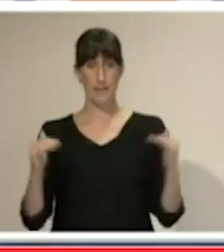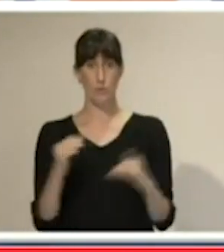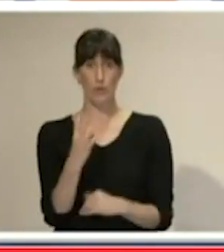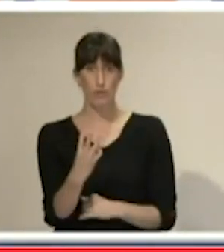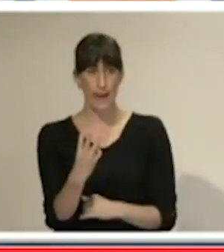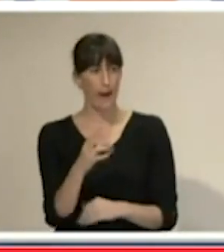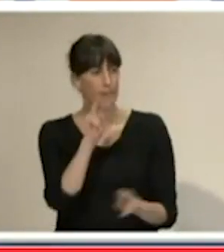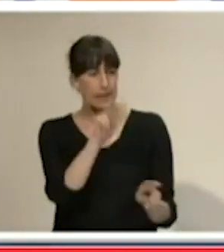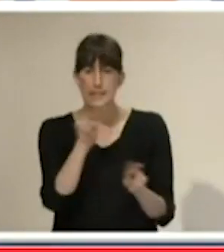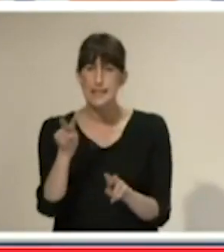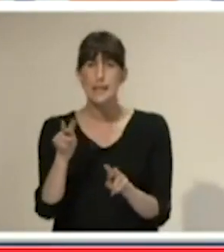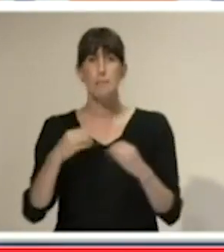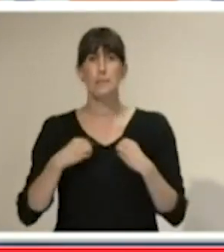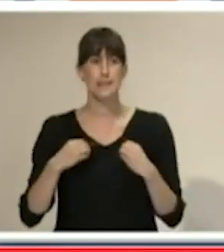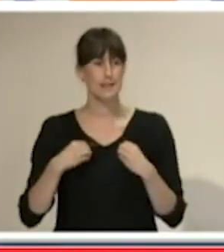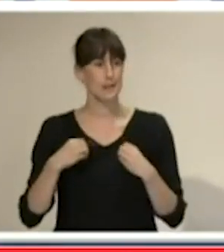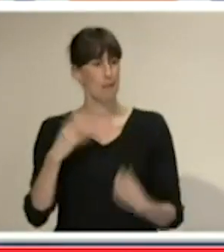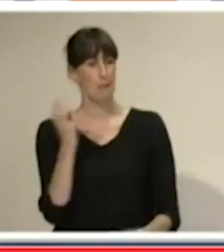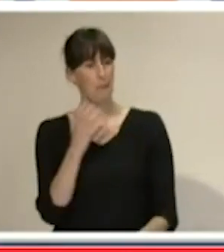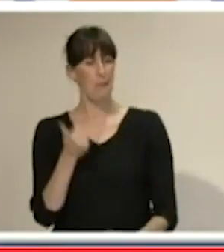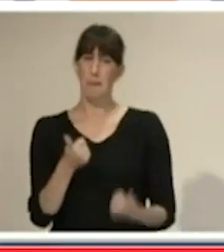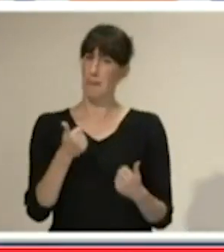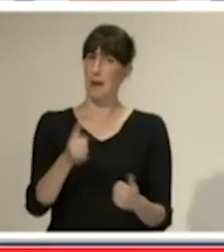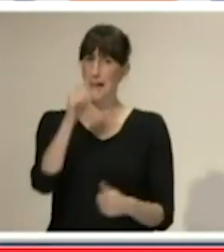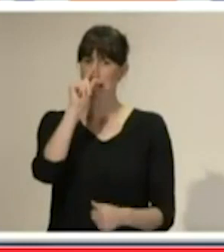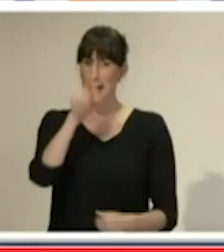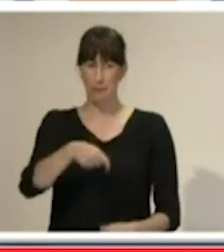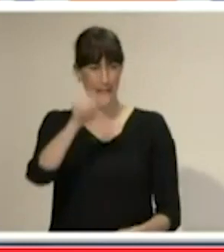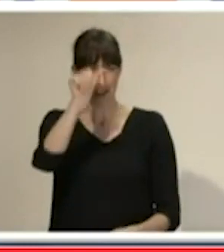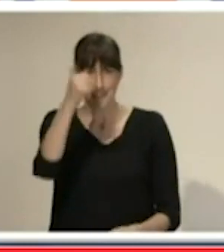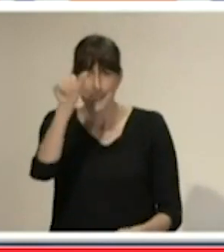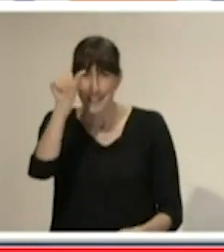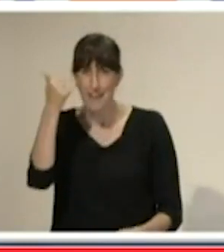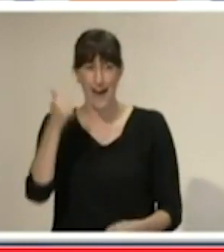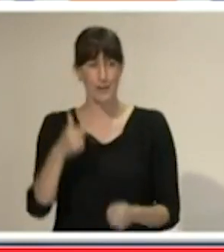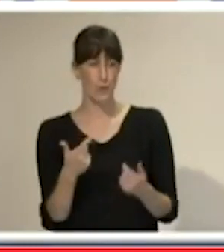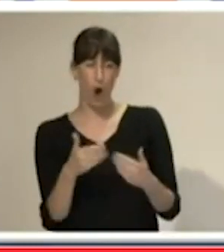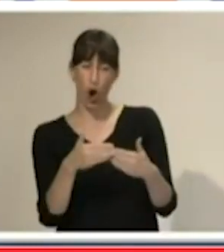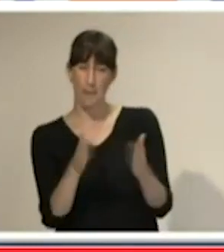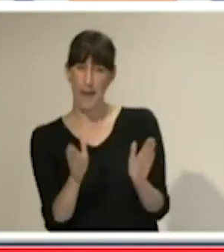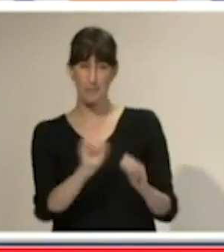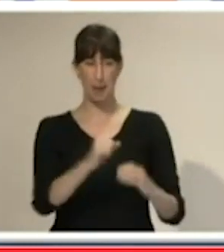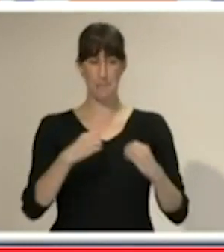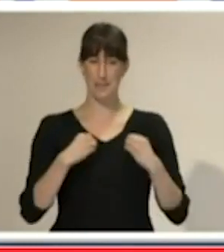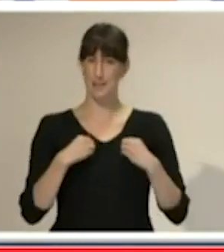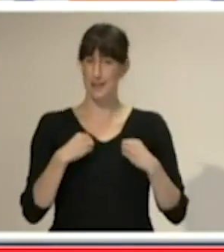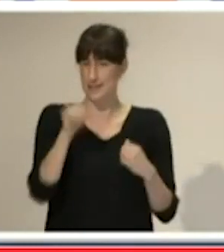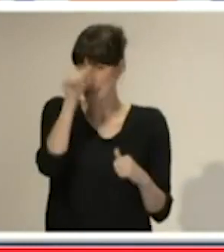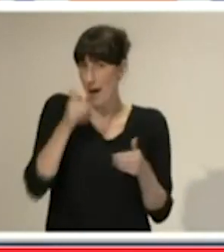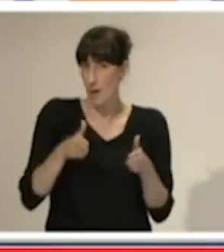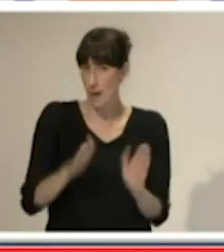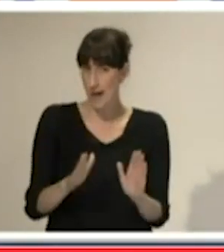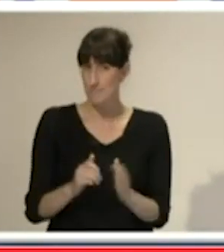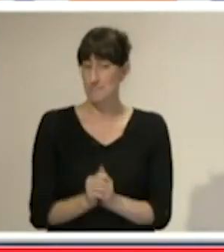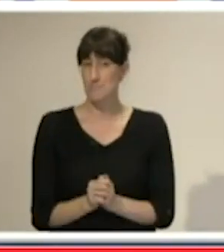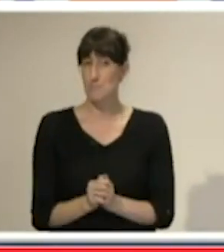examples of businesses using good old Kiwi ingenuity to open up at Level 3 with contactless transactions. Today,